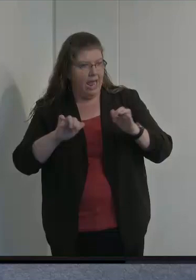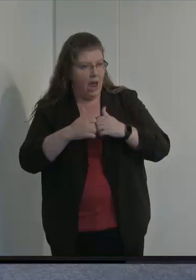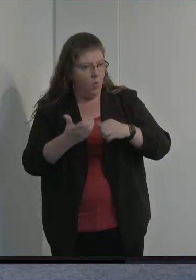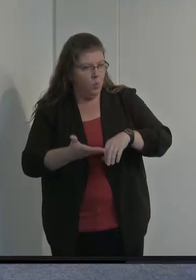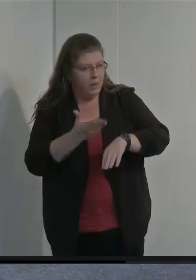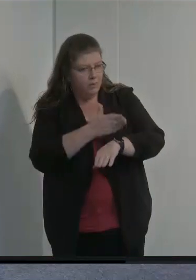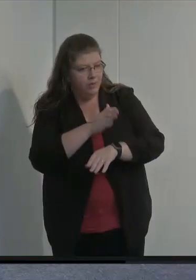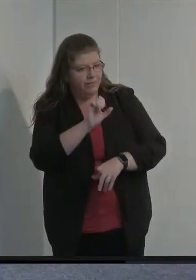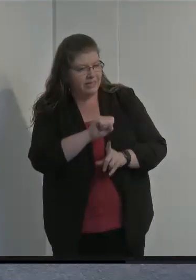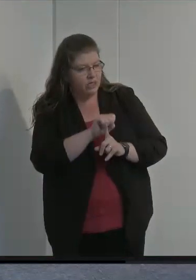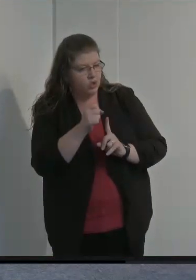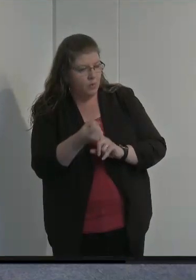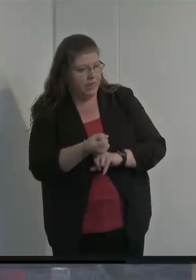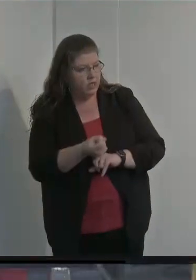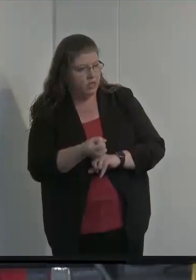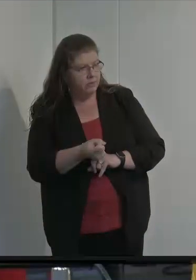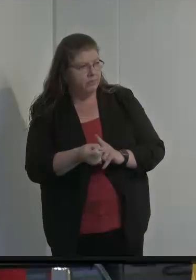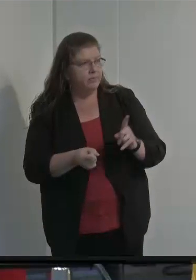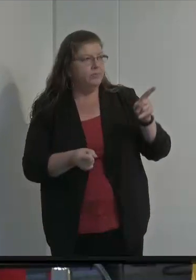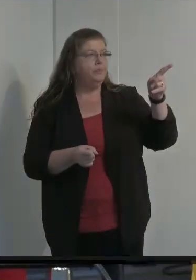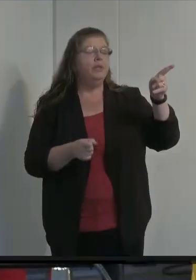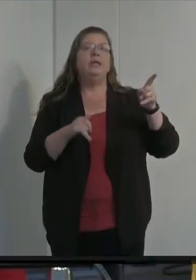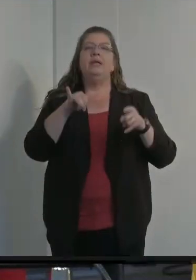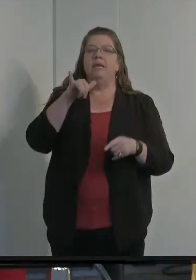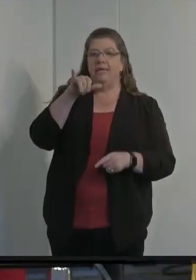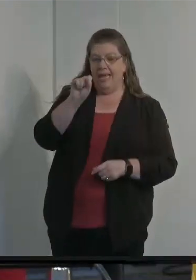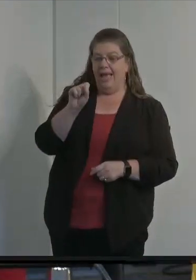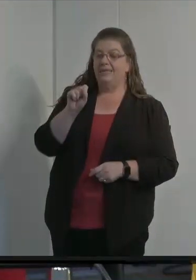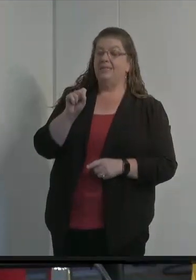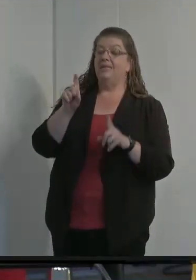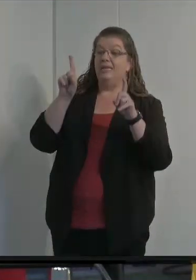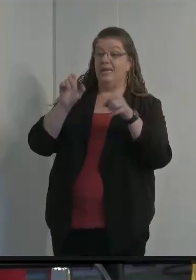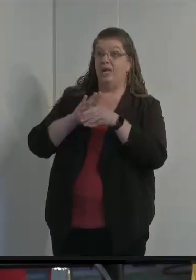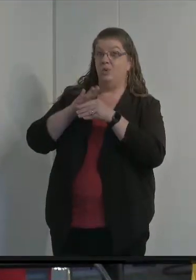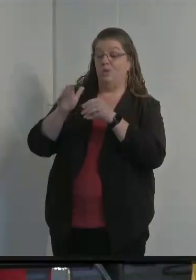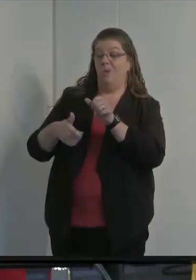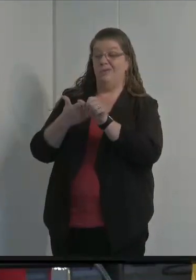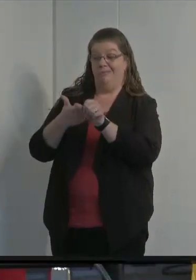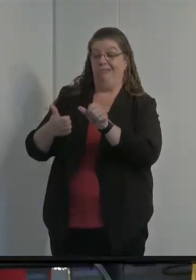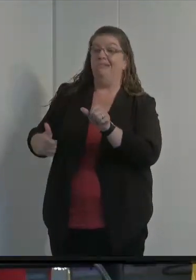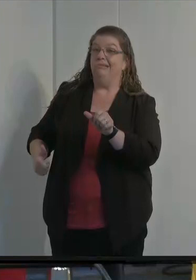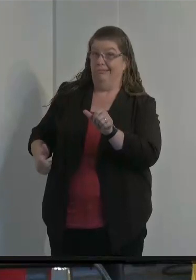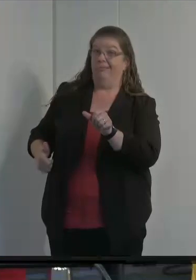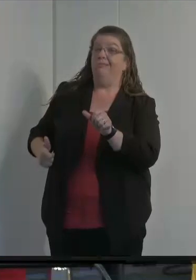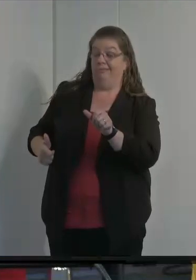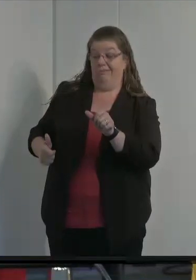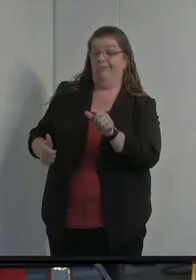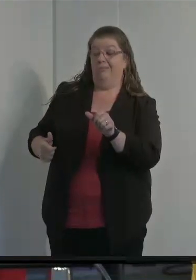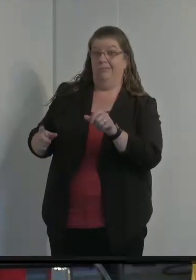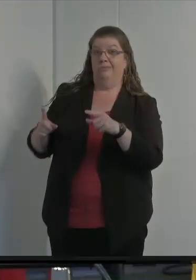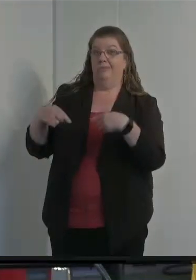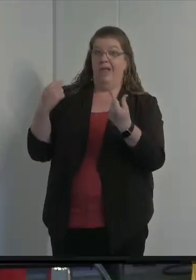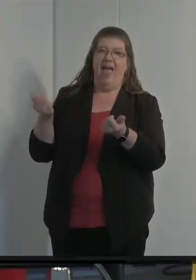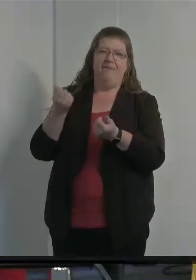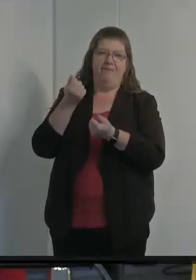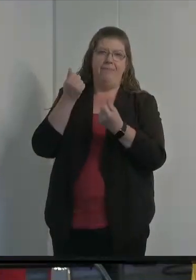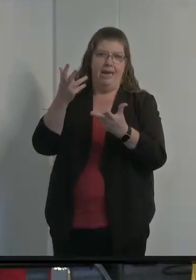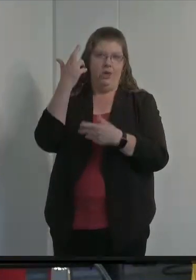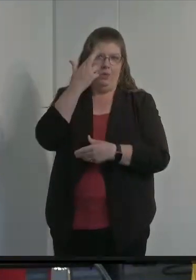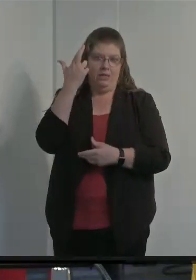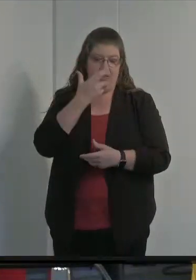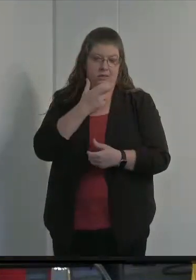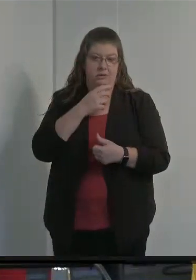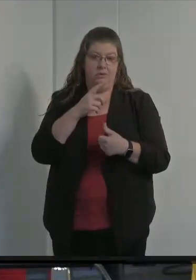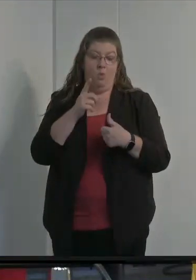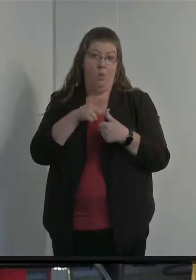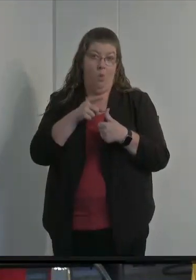situation? So, yes, there has been a backlog in getting test results for a number of reasons. One, for